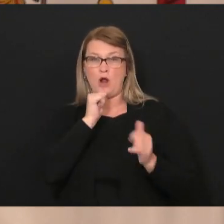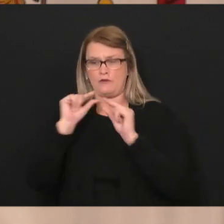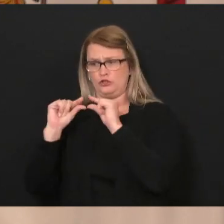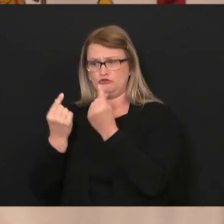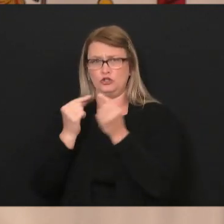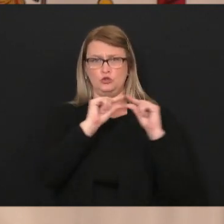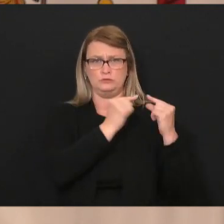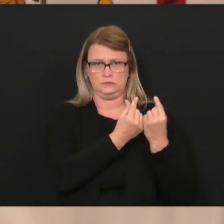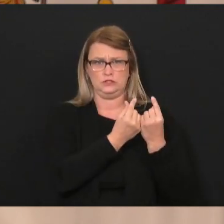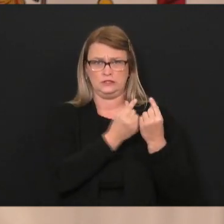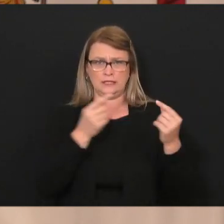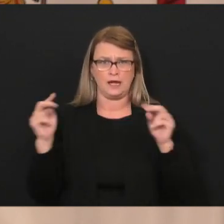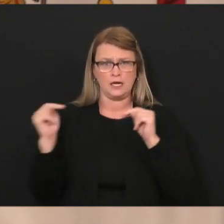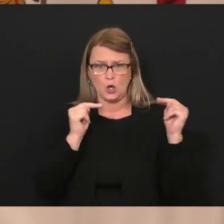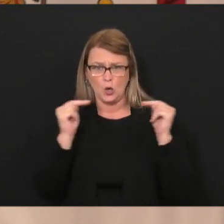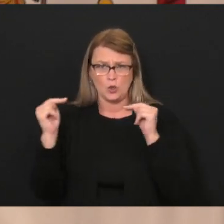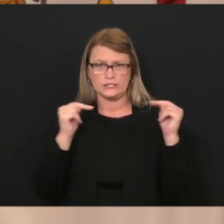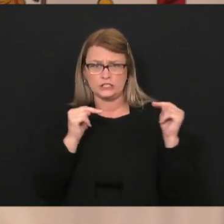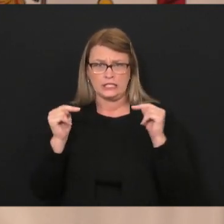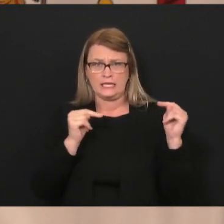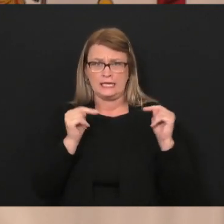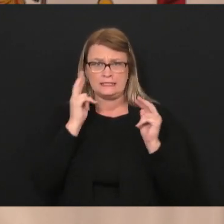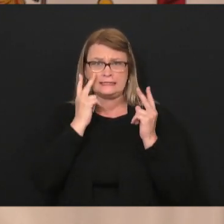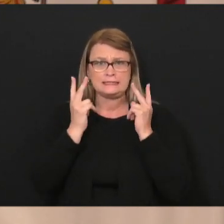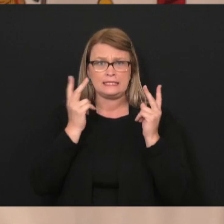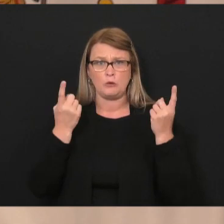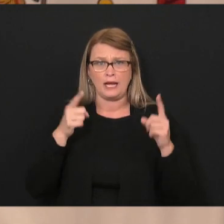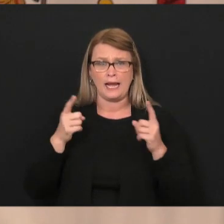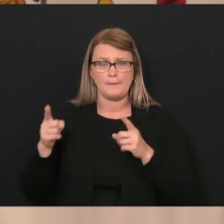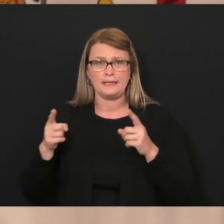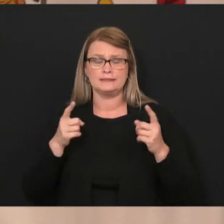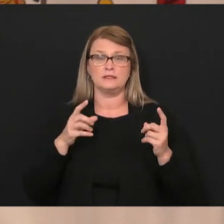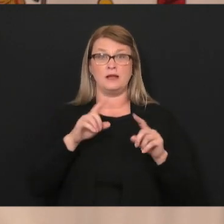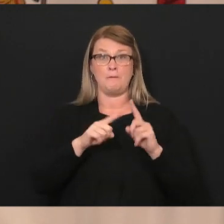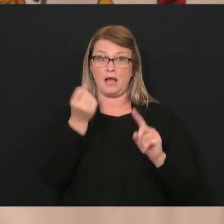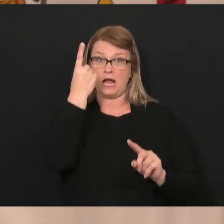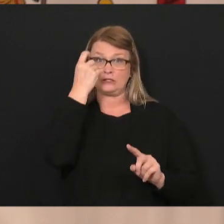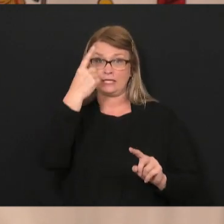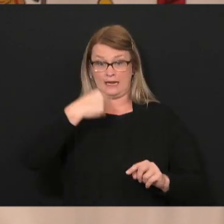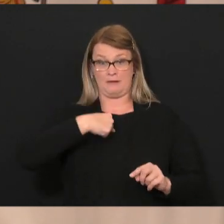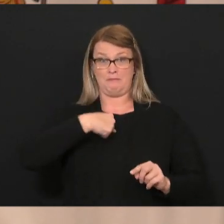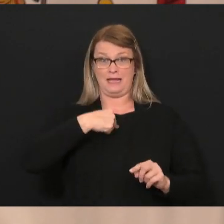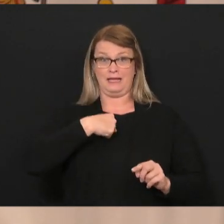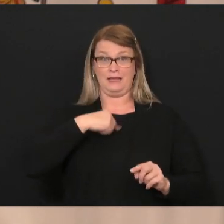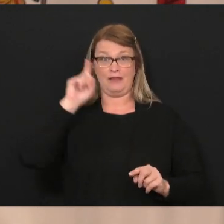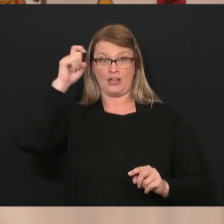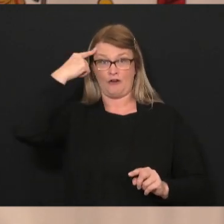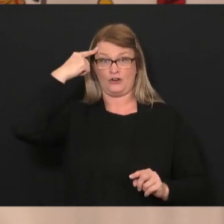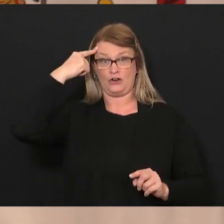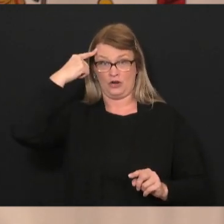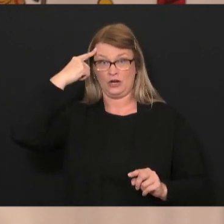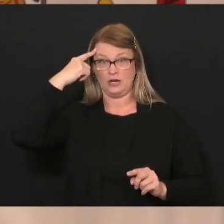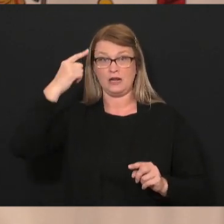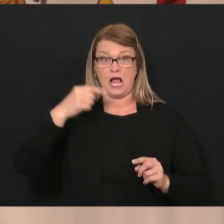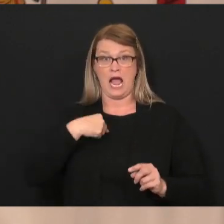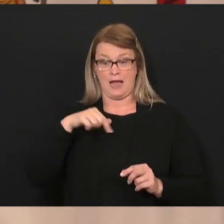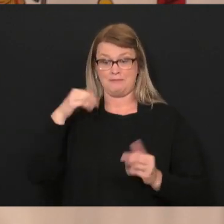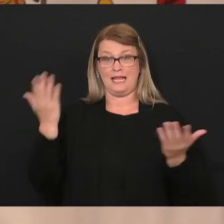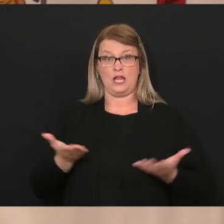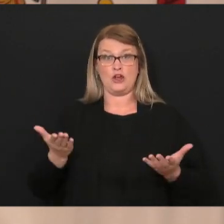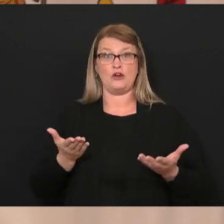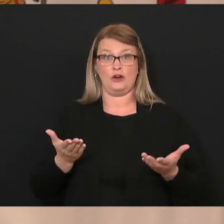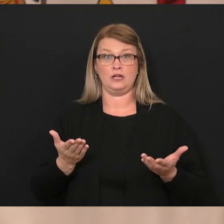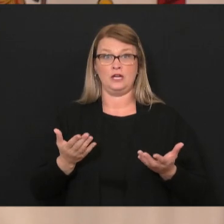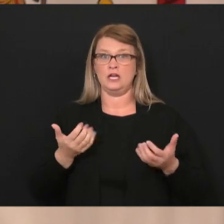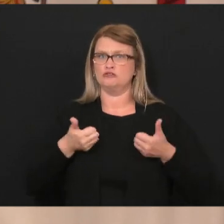two parties, but I want everyone to know that I stand ready at the state, and we're working that. I stand